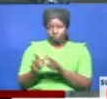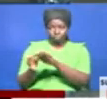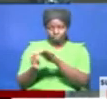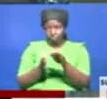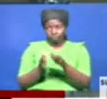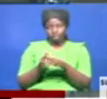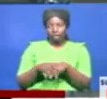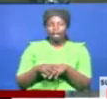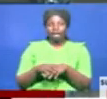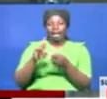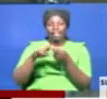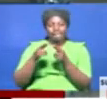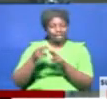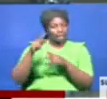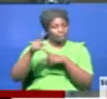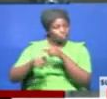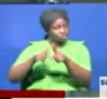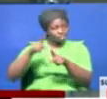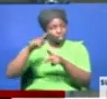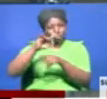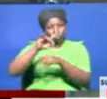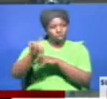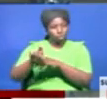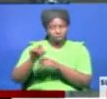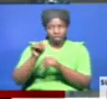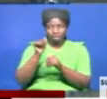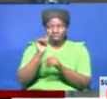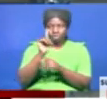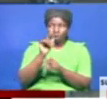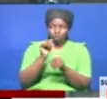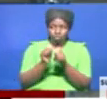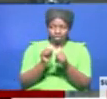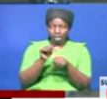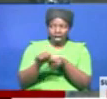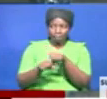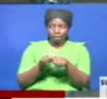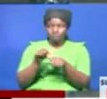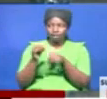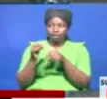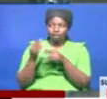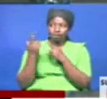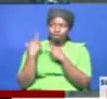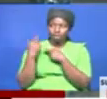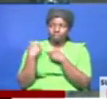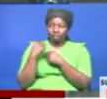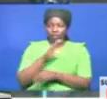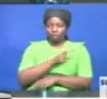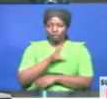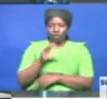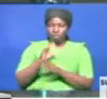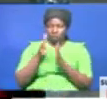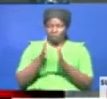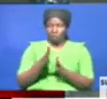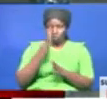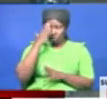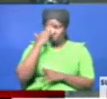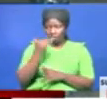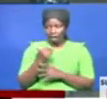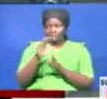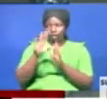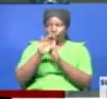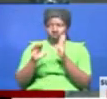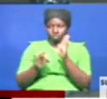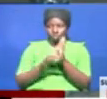question is the one regarding the role of the commissioners. Because the Constitution,